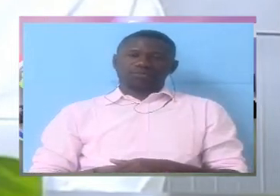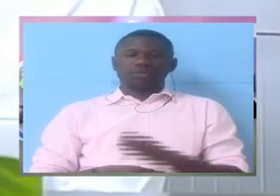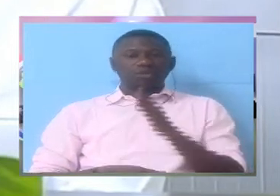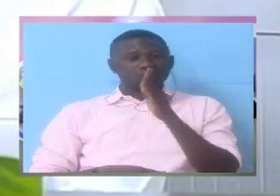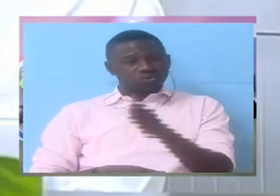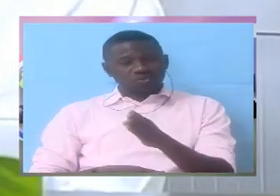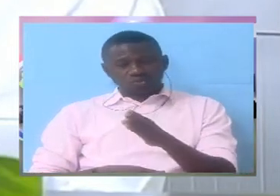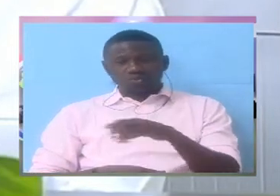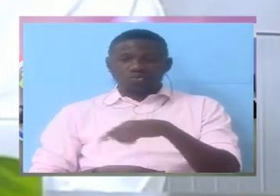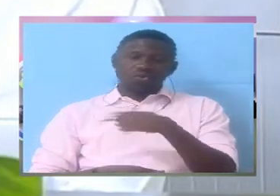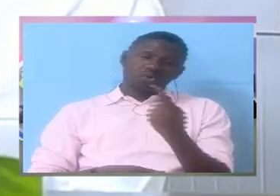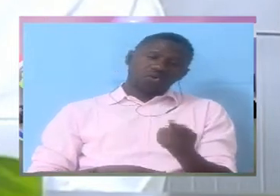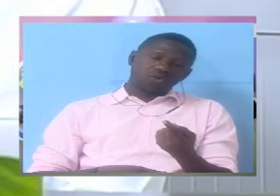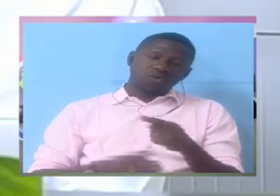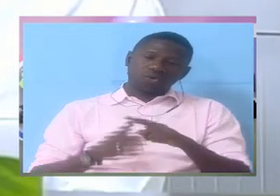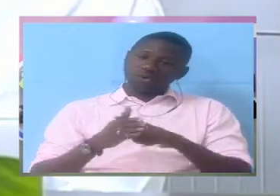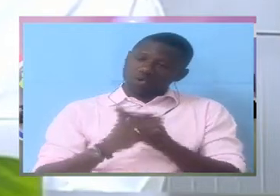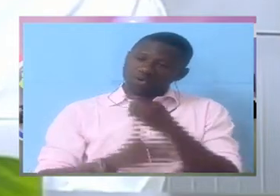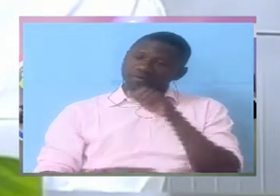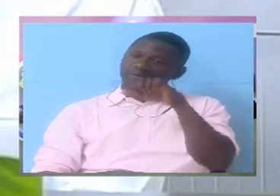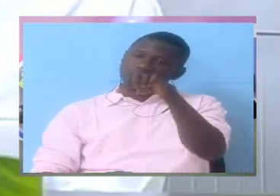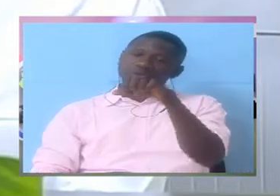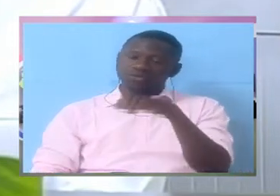True or false? Tonya Fofania.